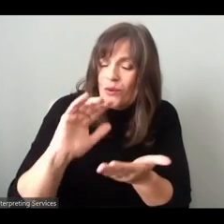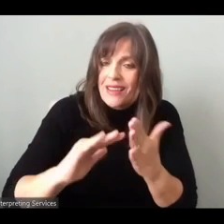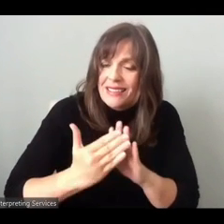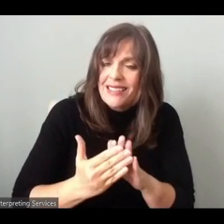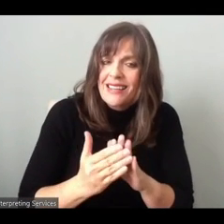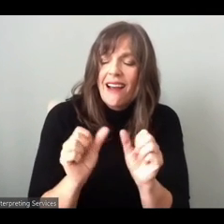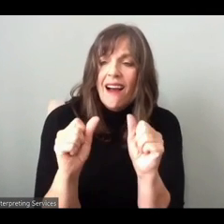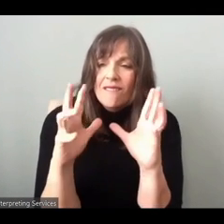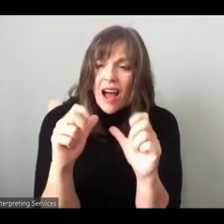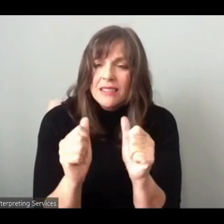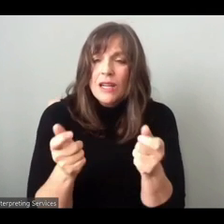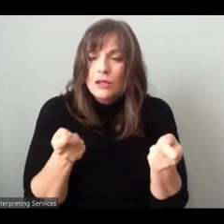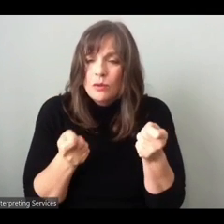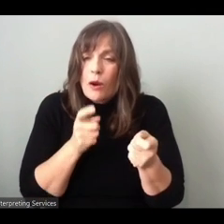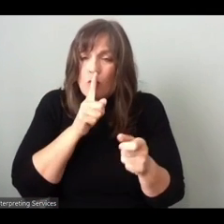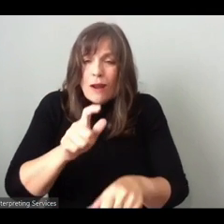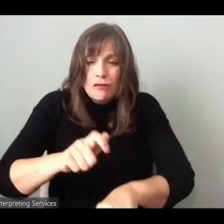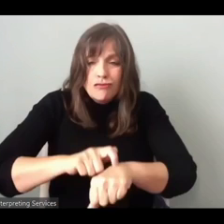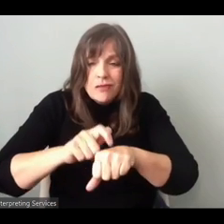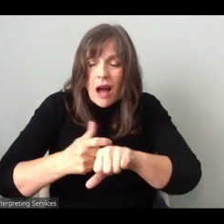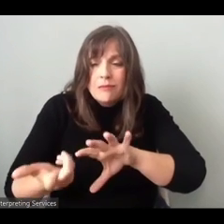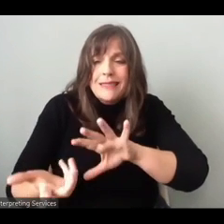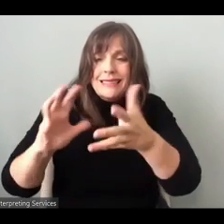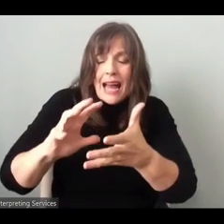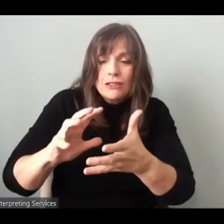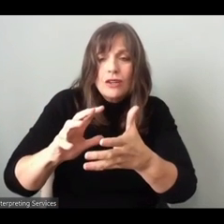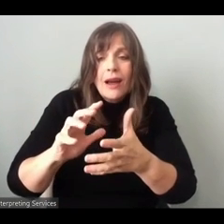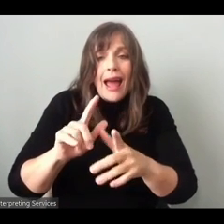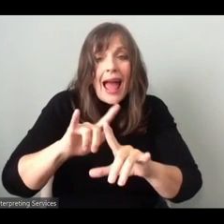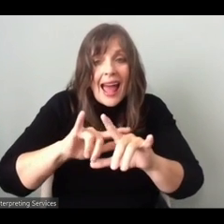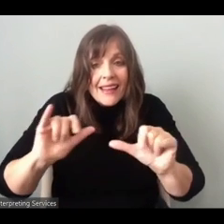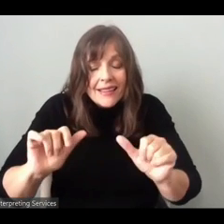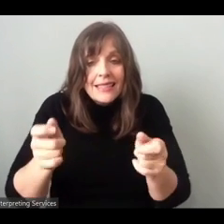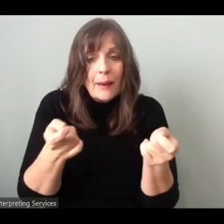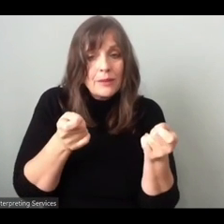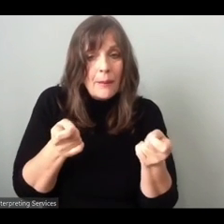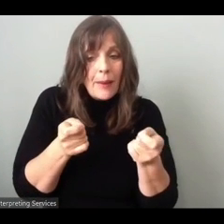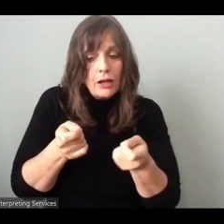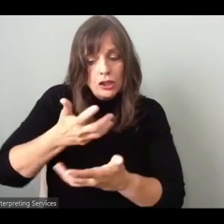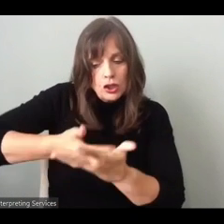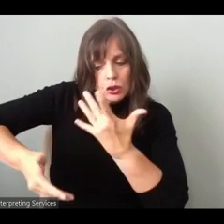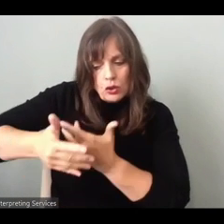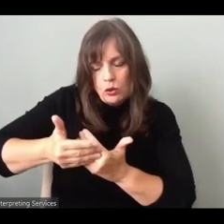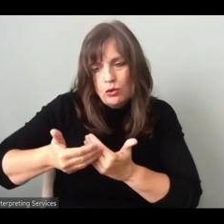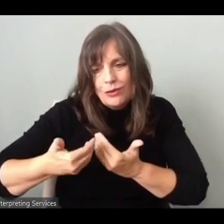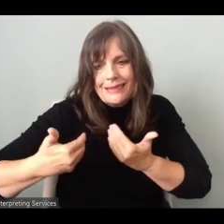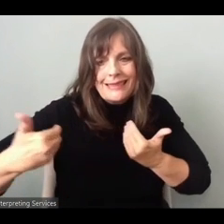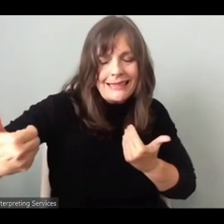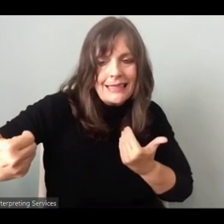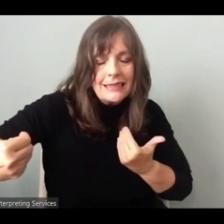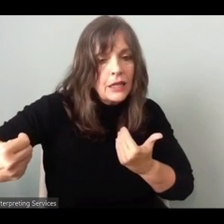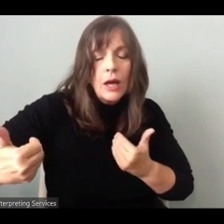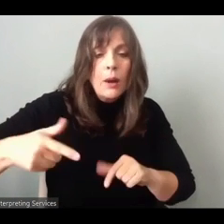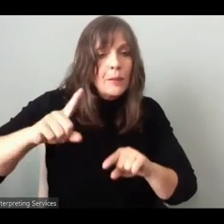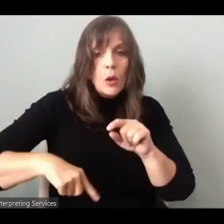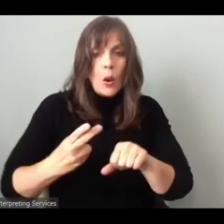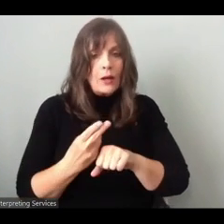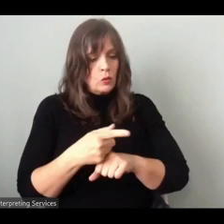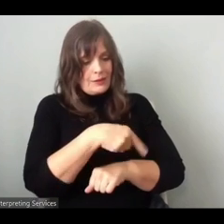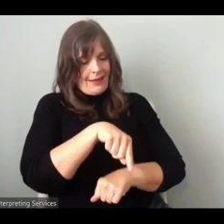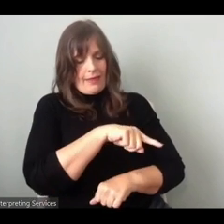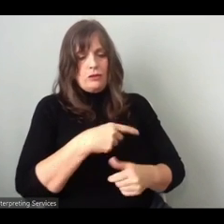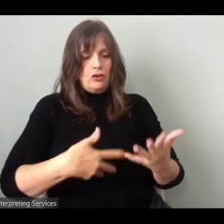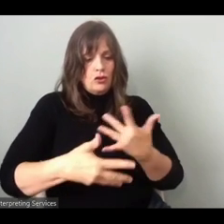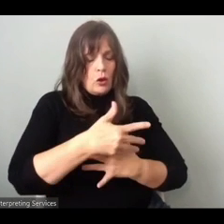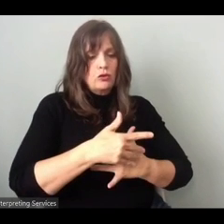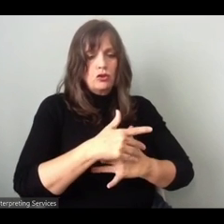to manage a real-time disaster and practice social distancing because you can't use your emergency infrastructure in the way that it was designed. So